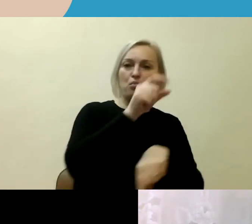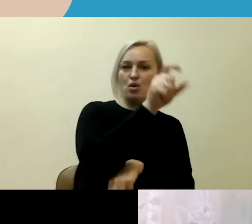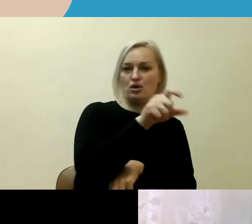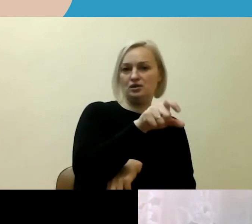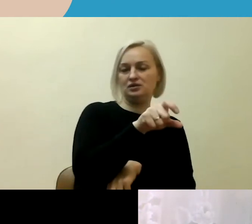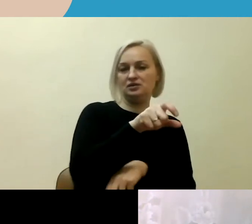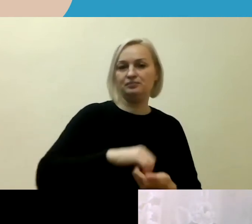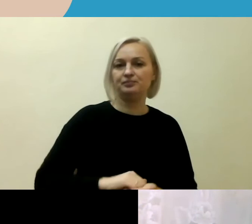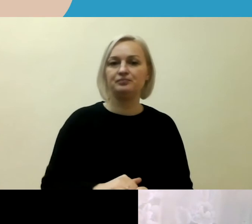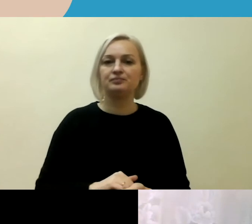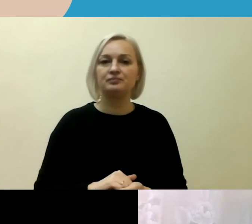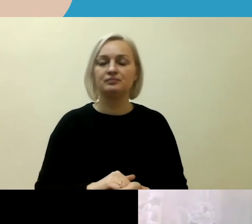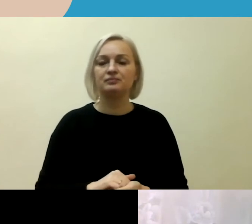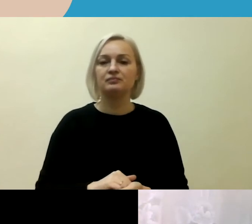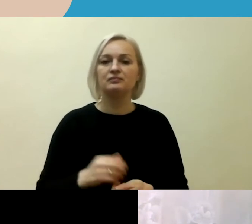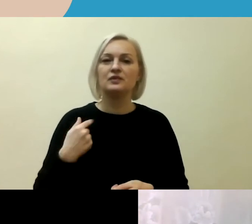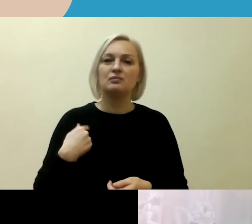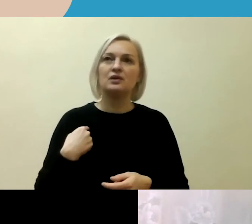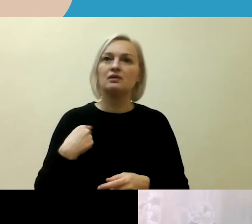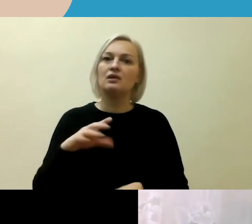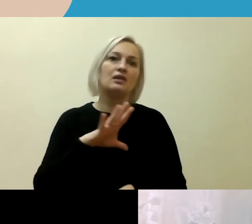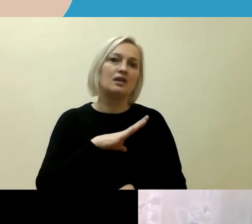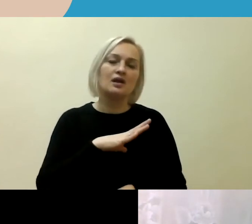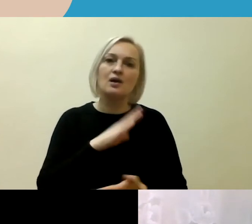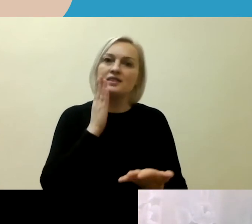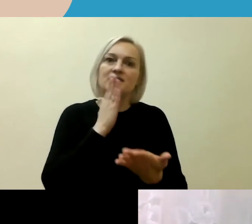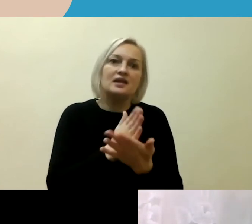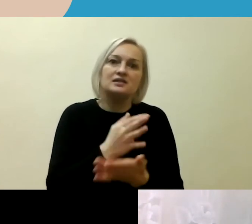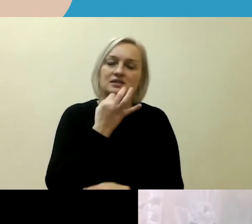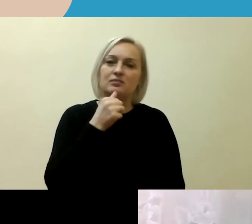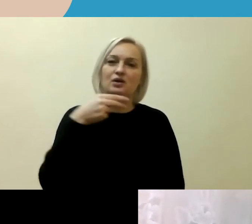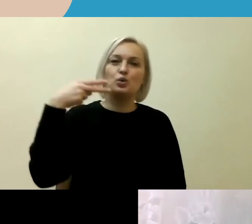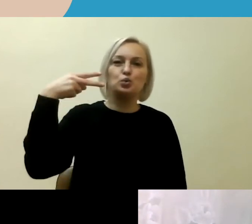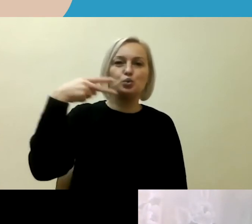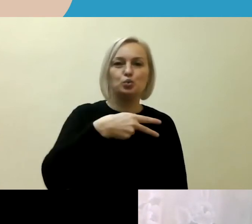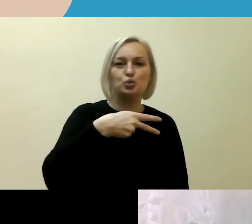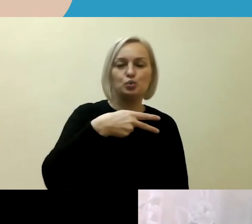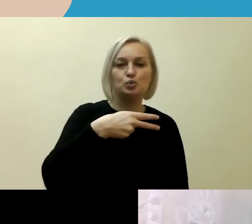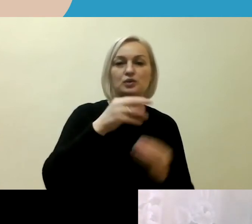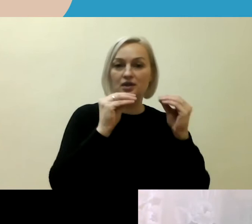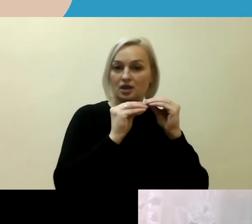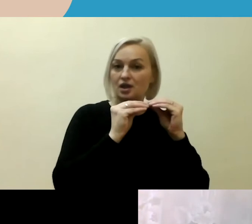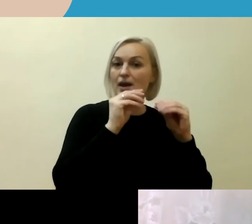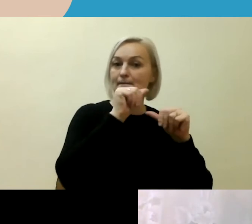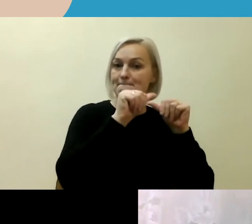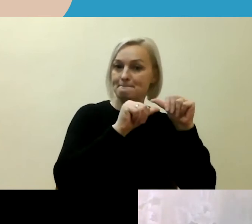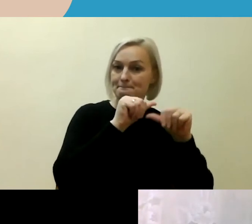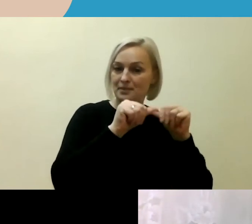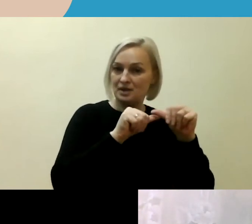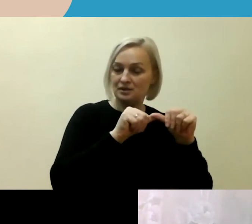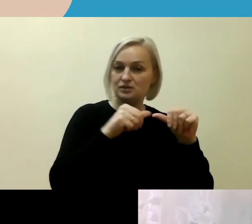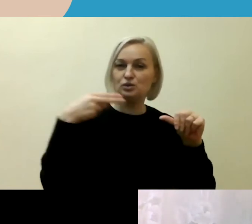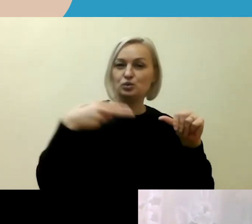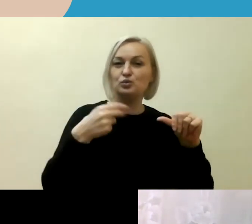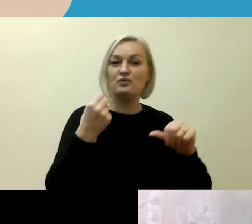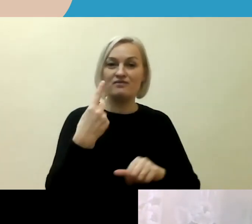this influences police officials as well. Probably it is hard to compare the